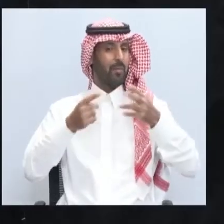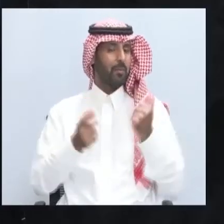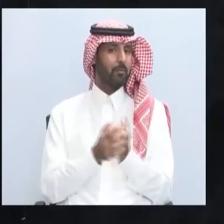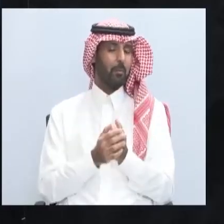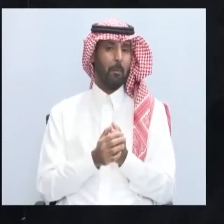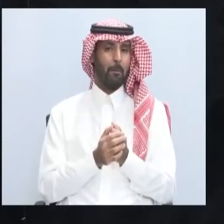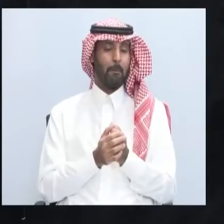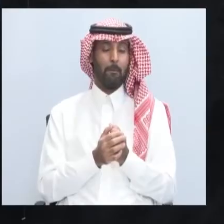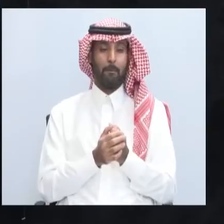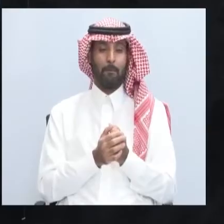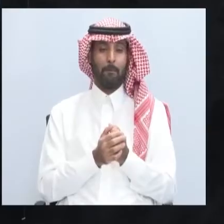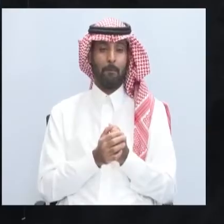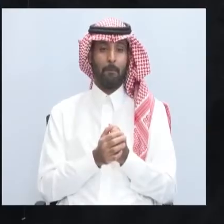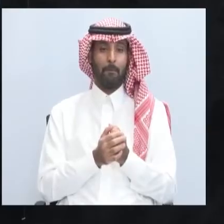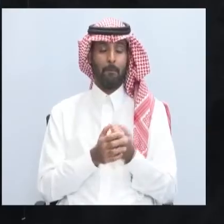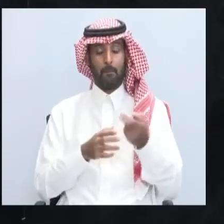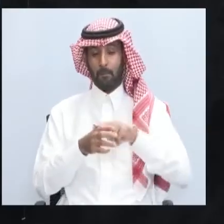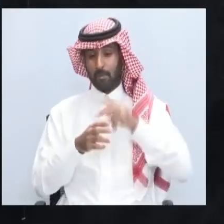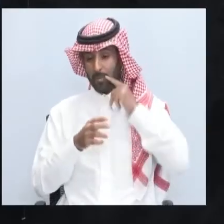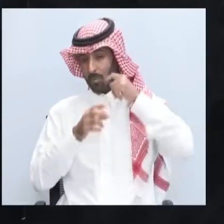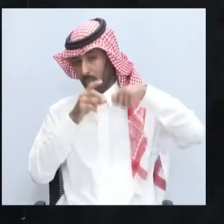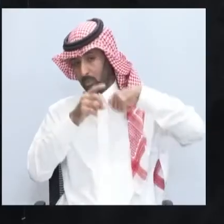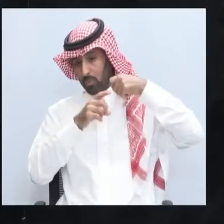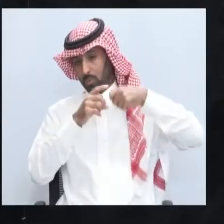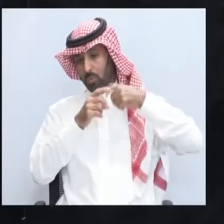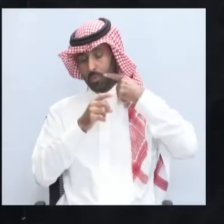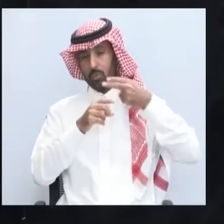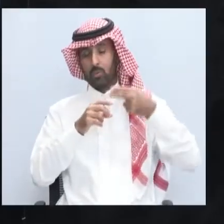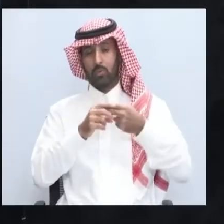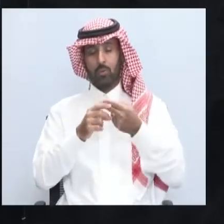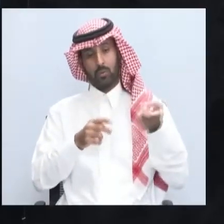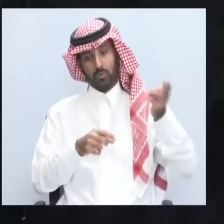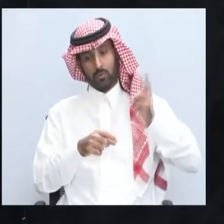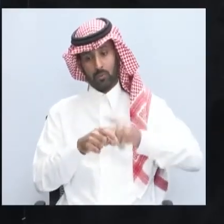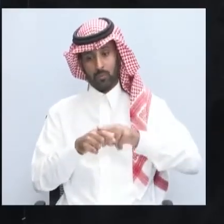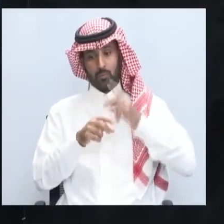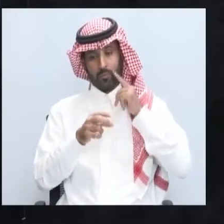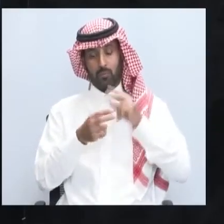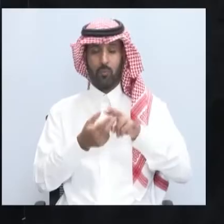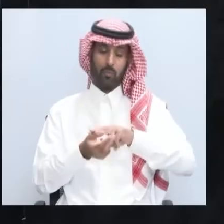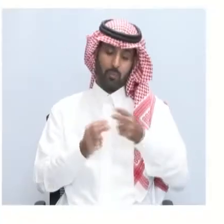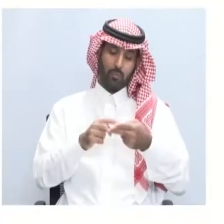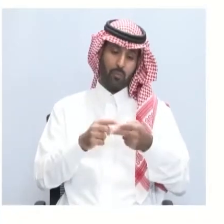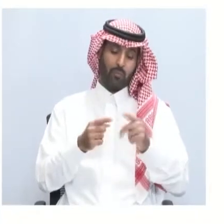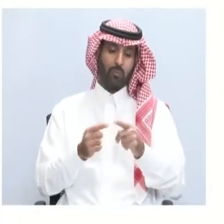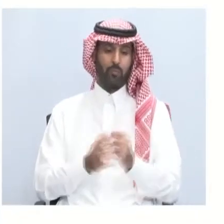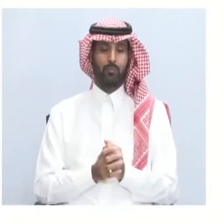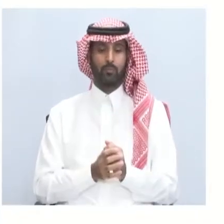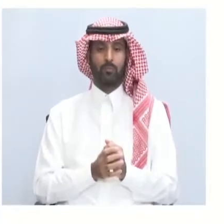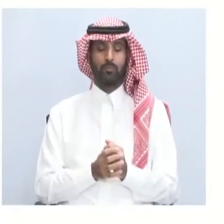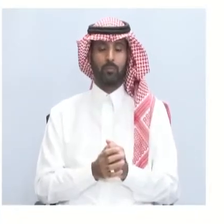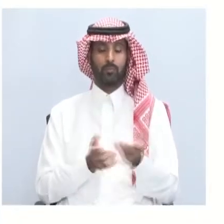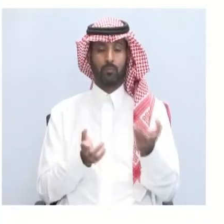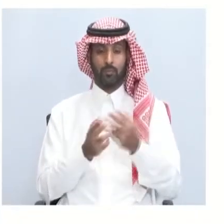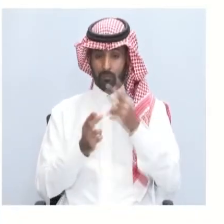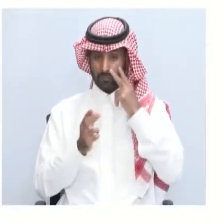idea? Live shows? Yes, the recorded shows is the opposite of live shows. In front